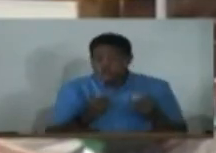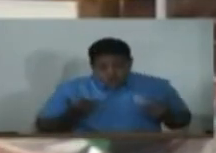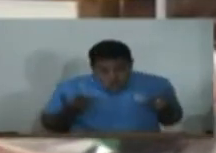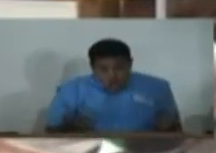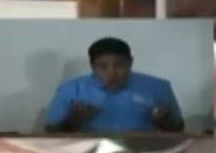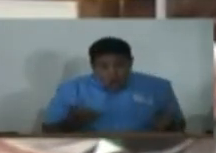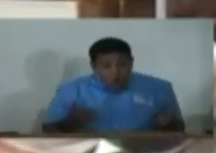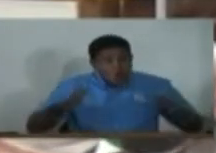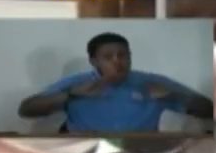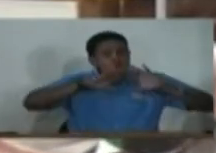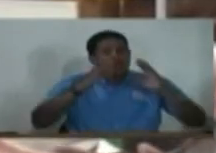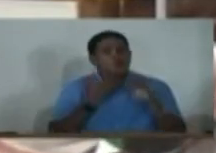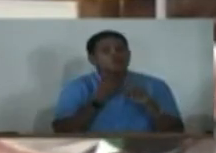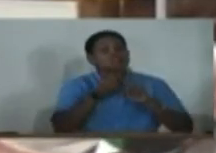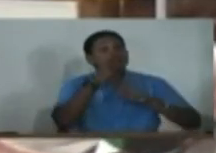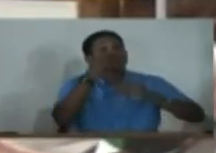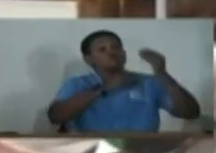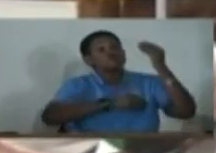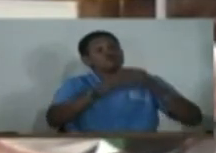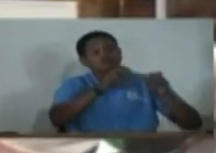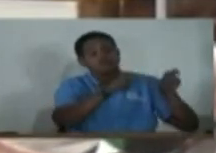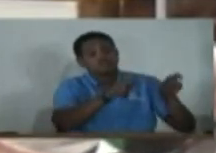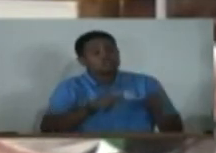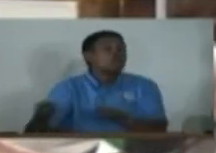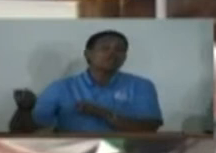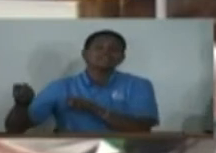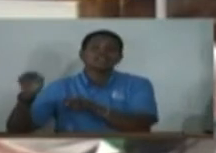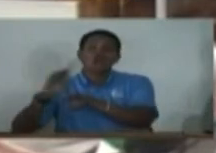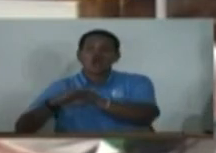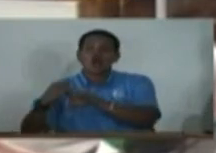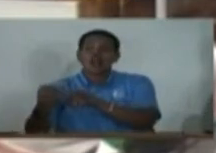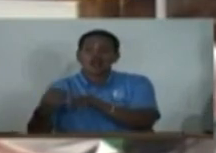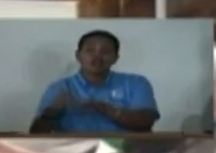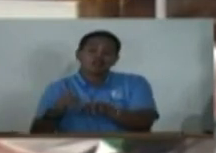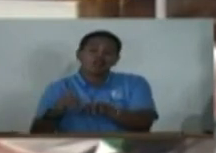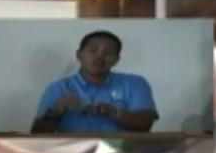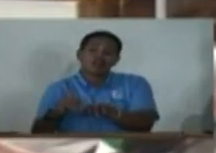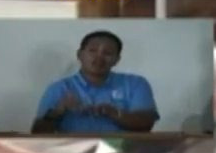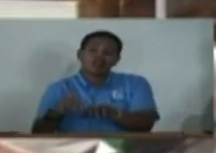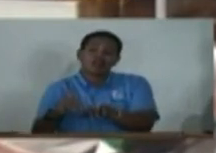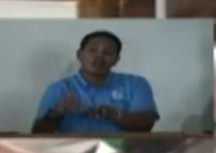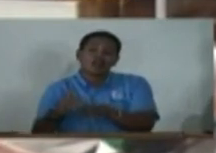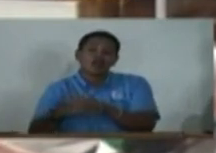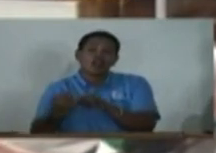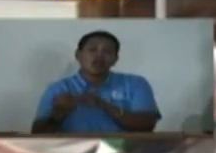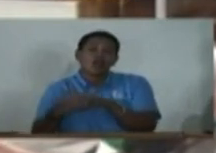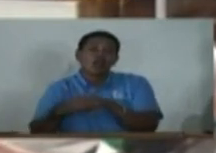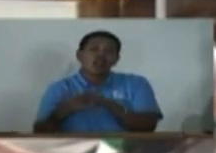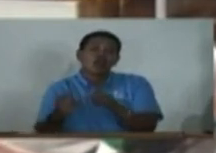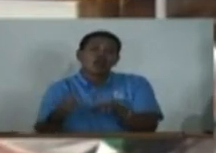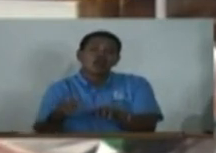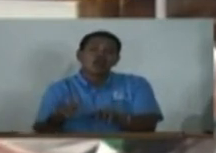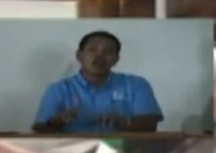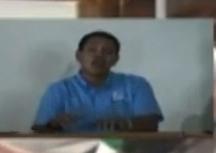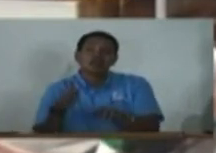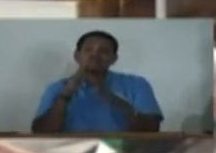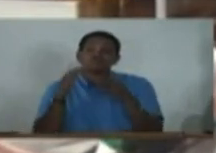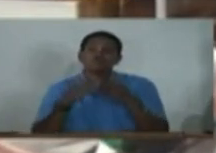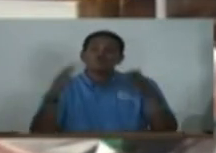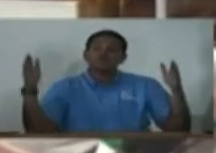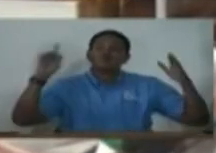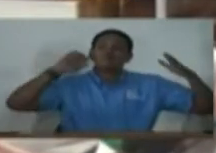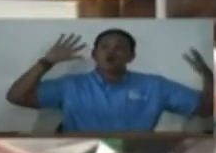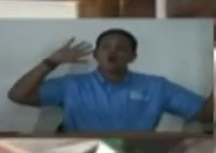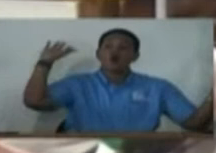as the world has transitioned to online, and it has opened up a whole